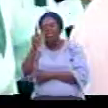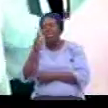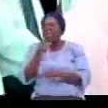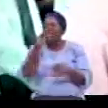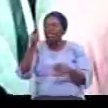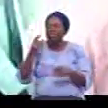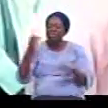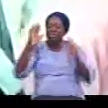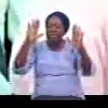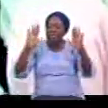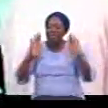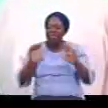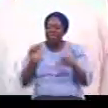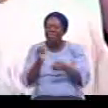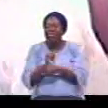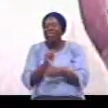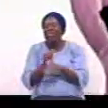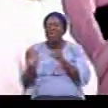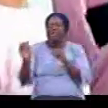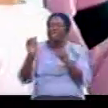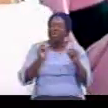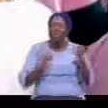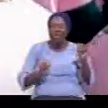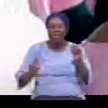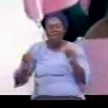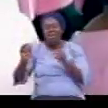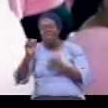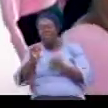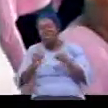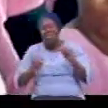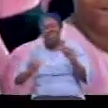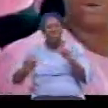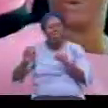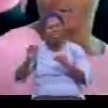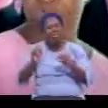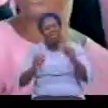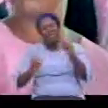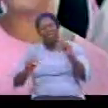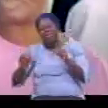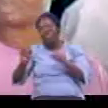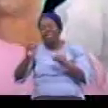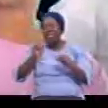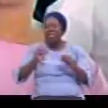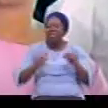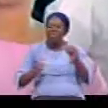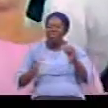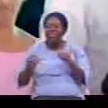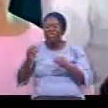Yeah.